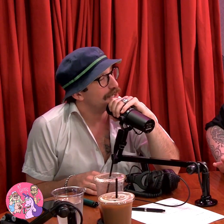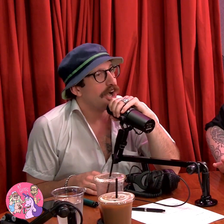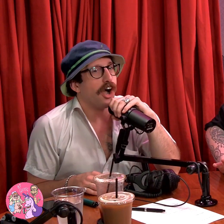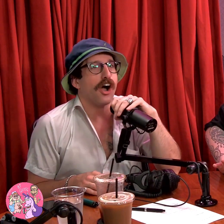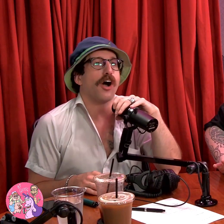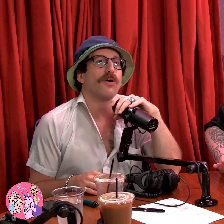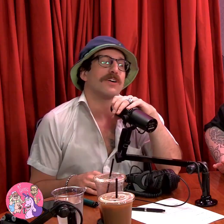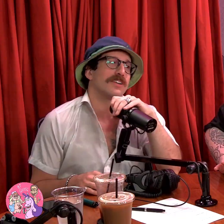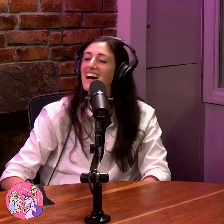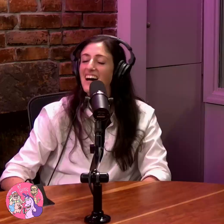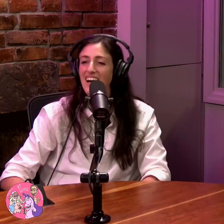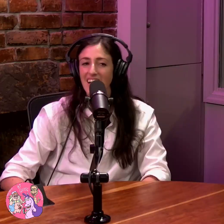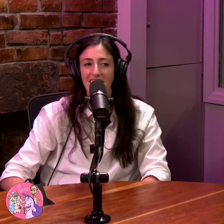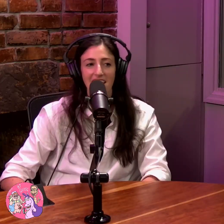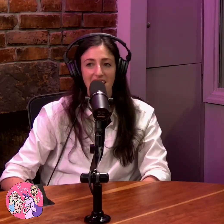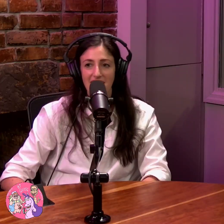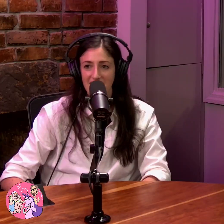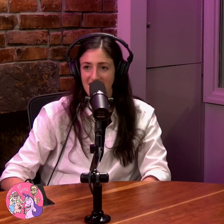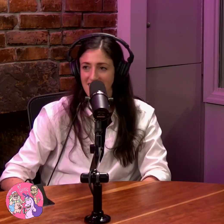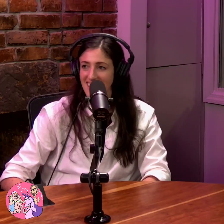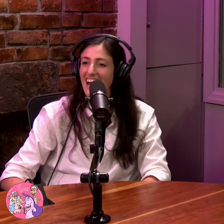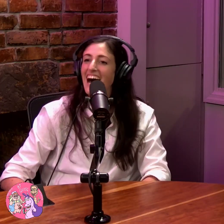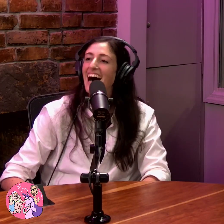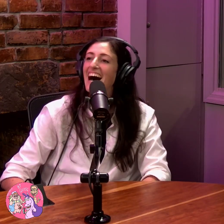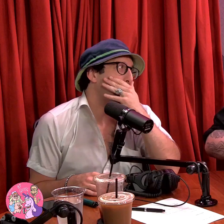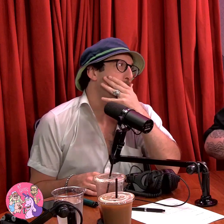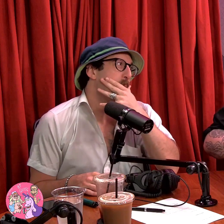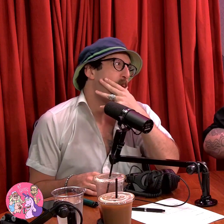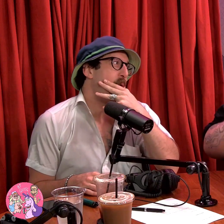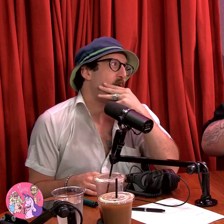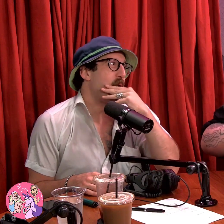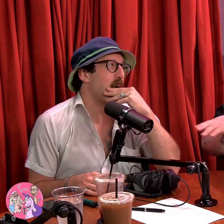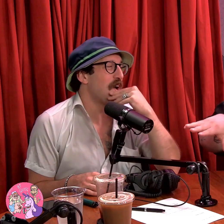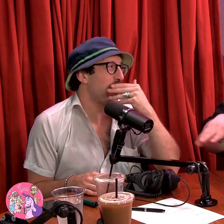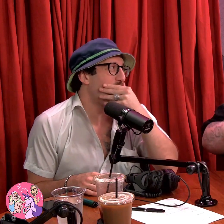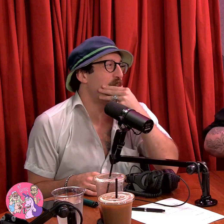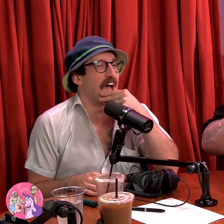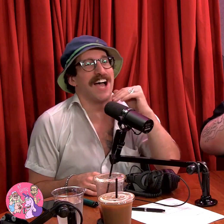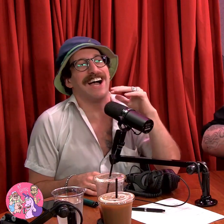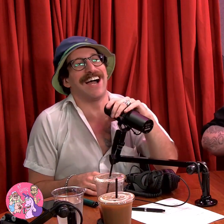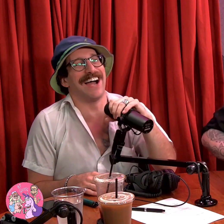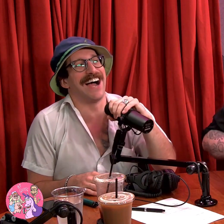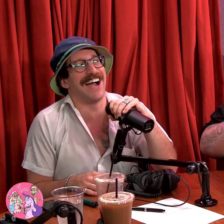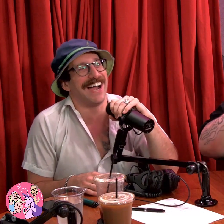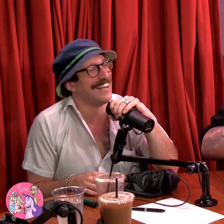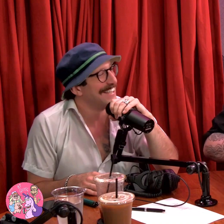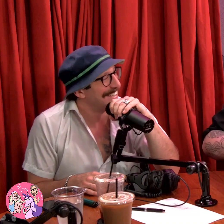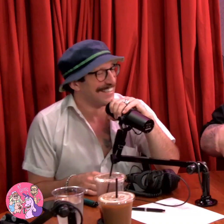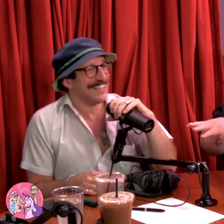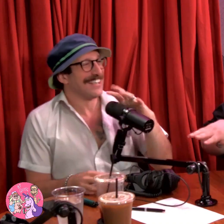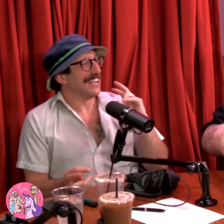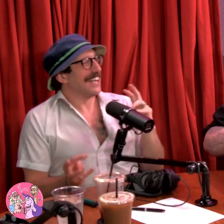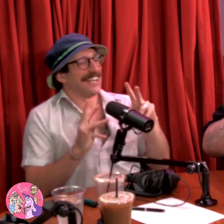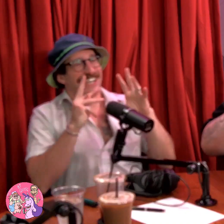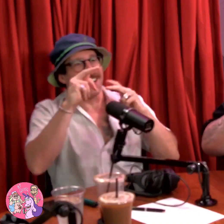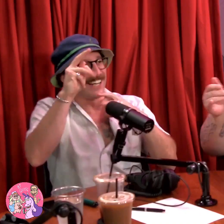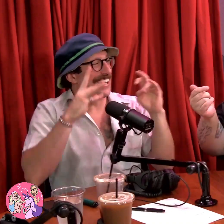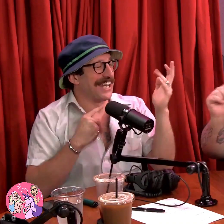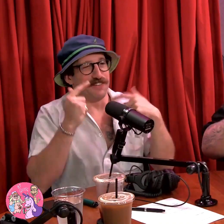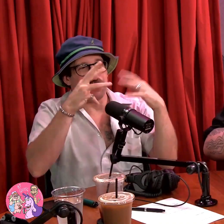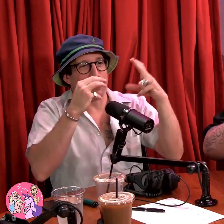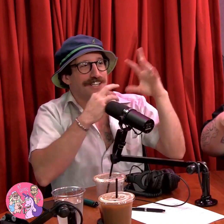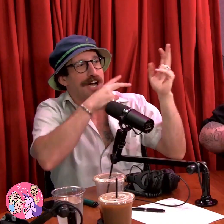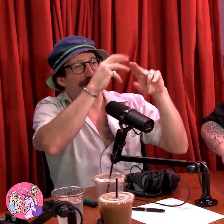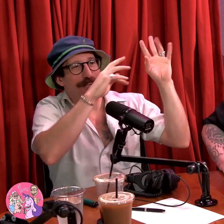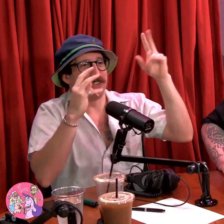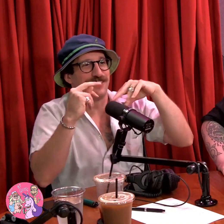wanted. Oh, She was up there like hilarious. A-cabbing it. Yeah. All you deaf faggots out there, I will come to your house and kill you.